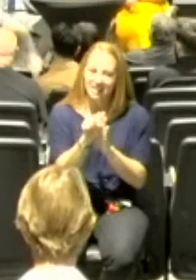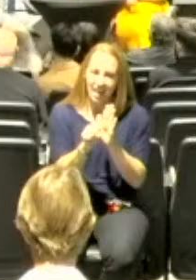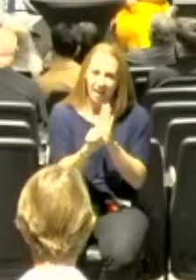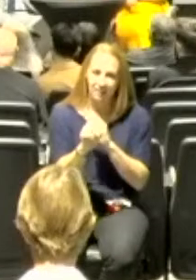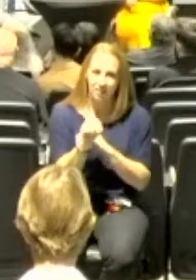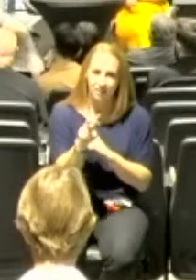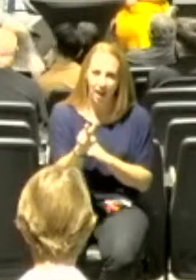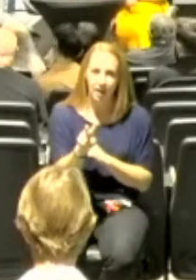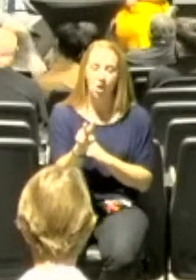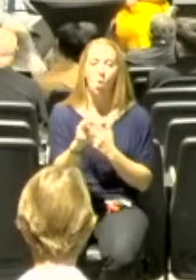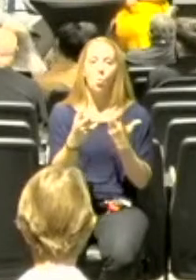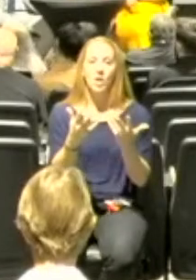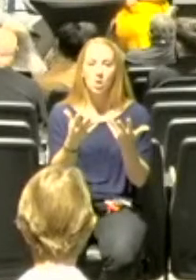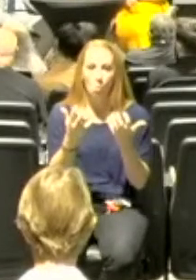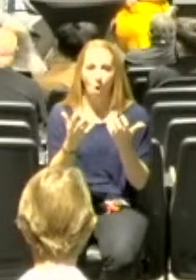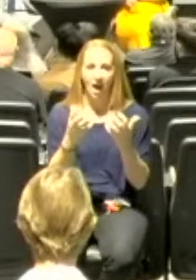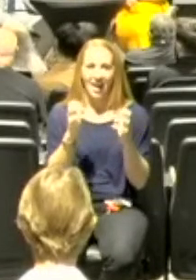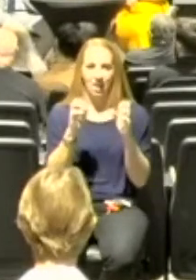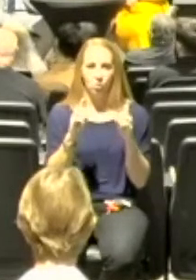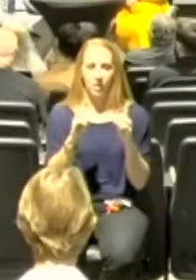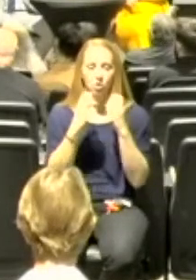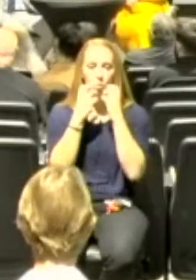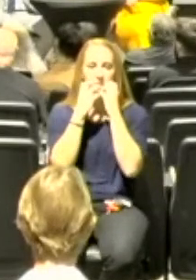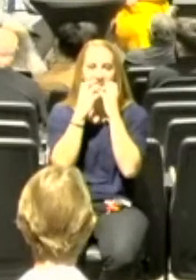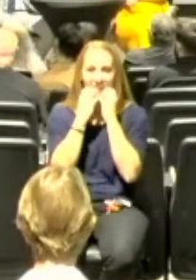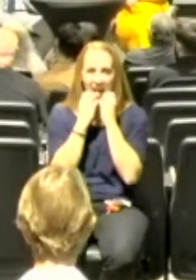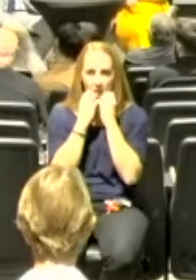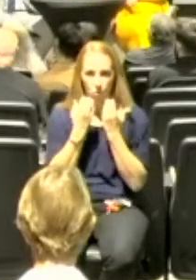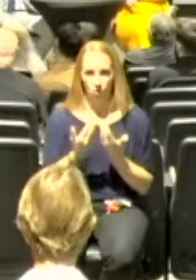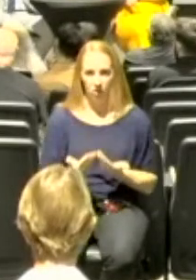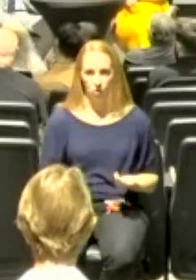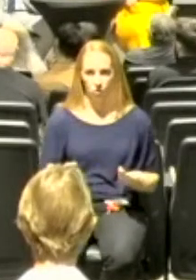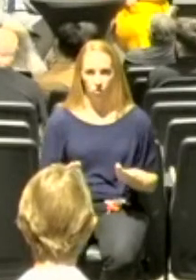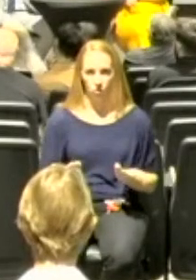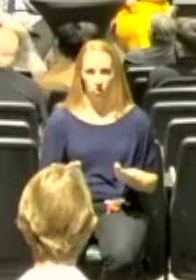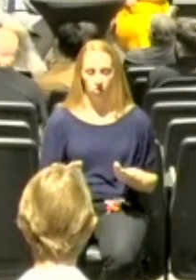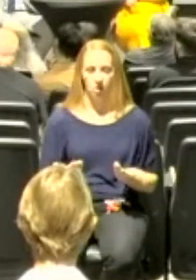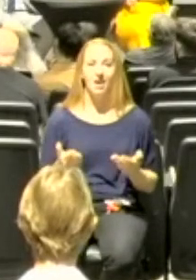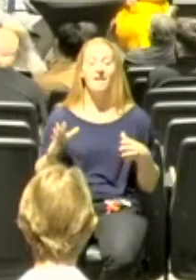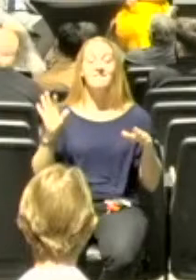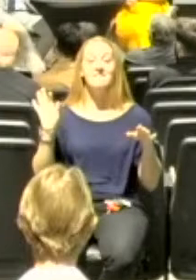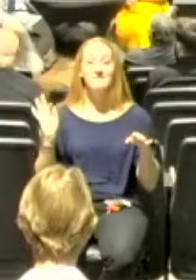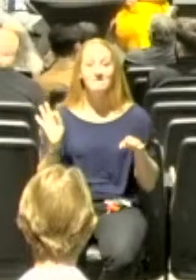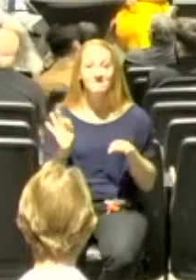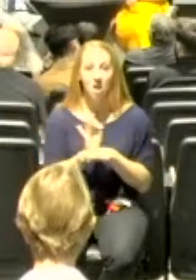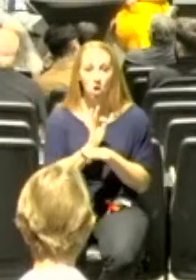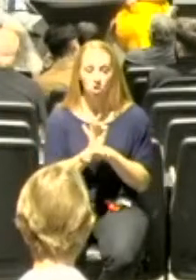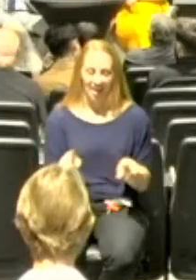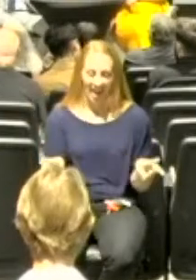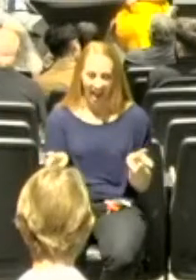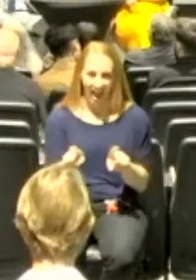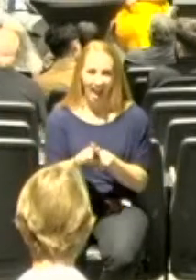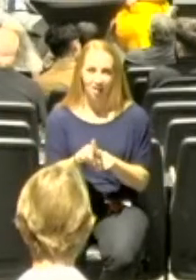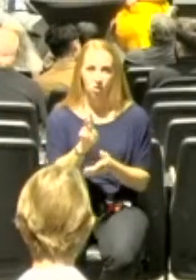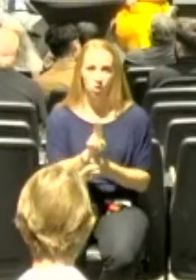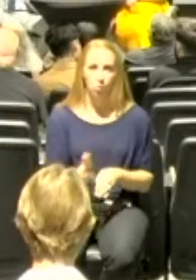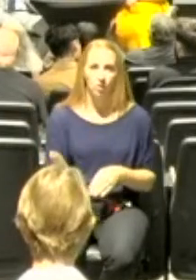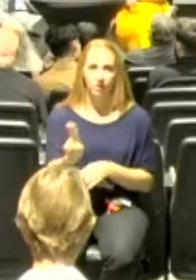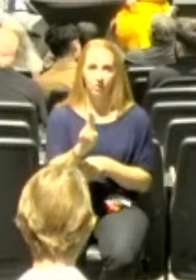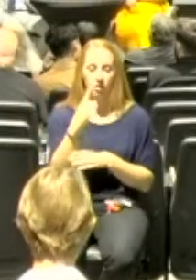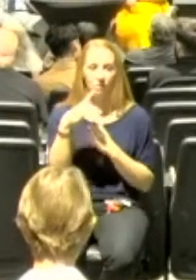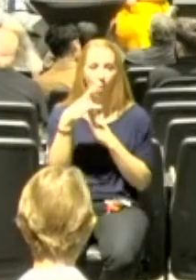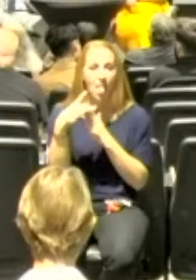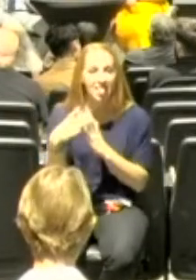Nevada as being a place where education is valued and seen is important. We've been functioning as a university for years. We